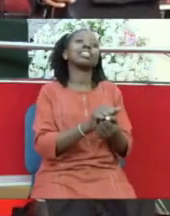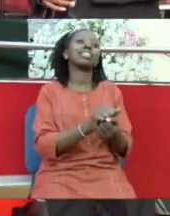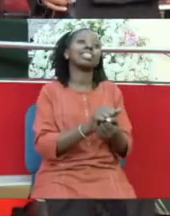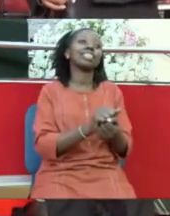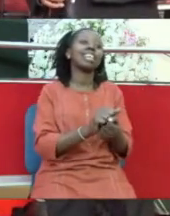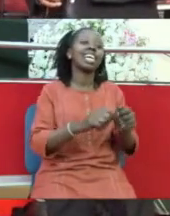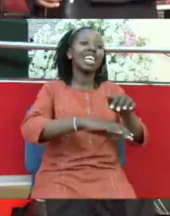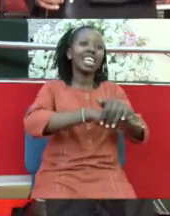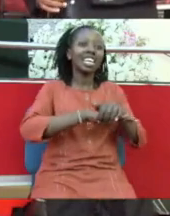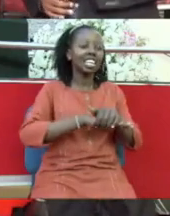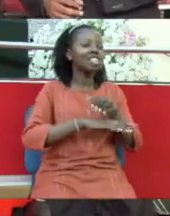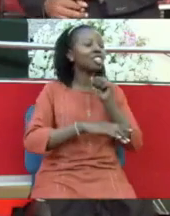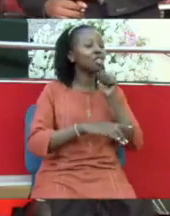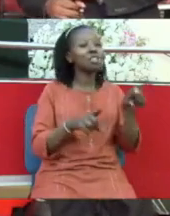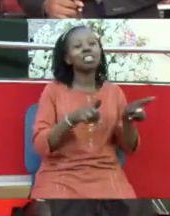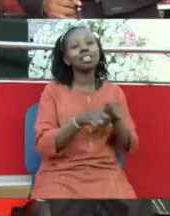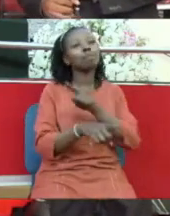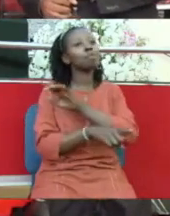is.